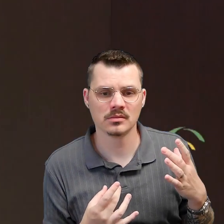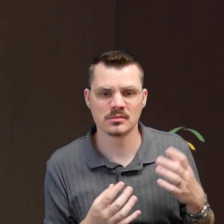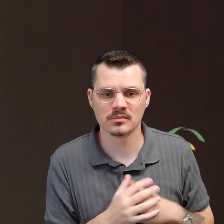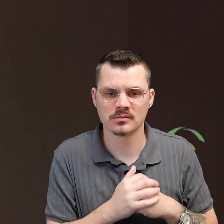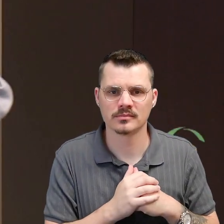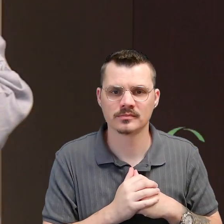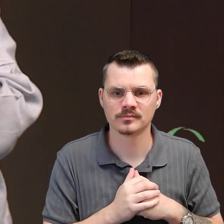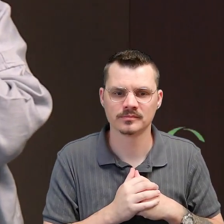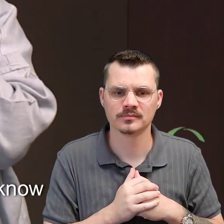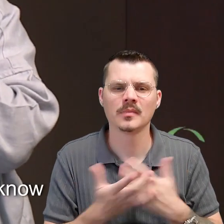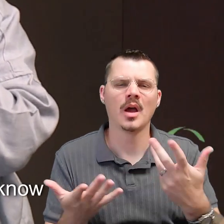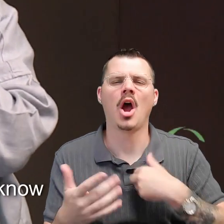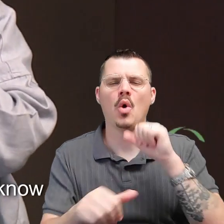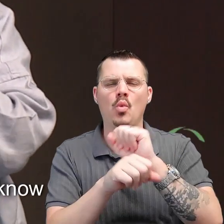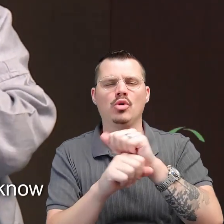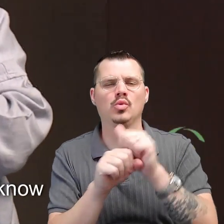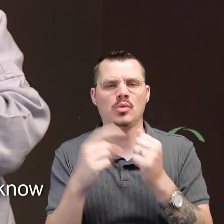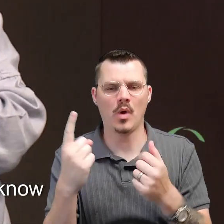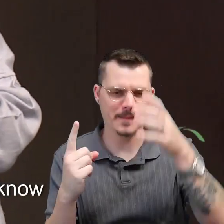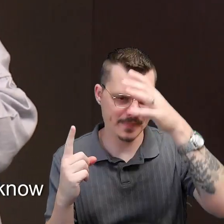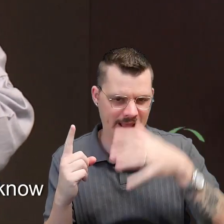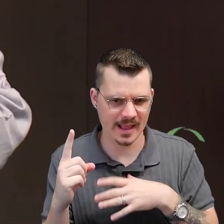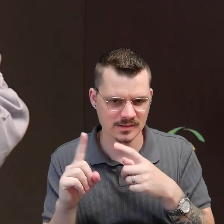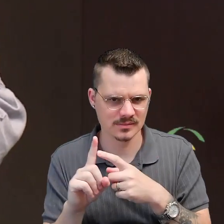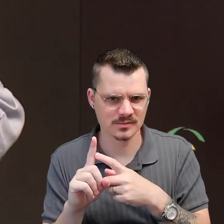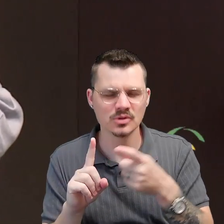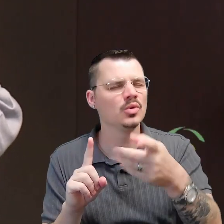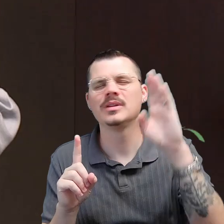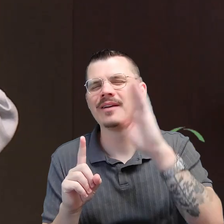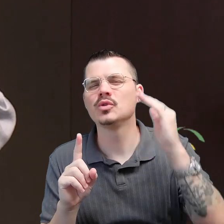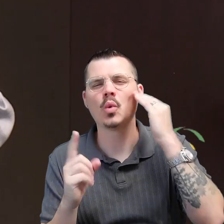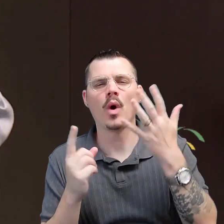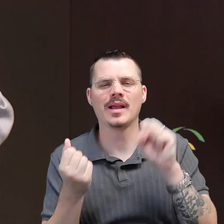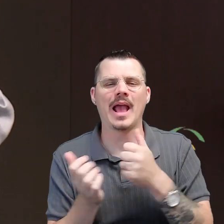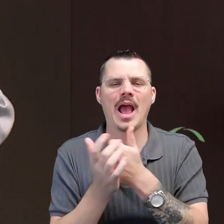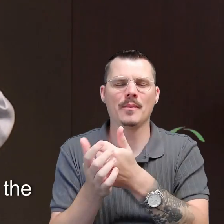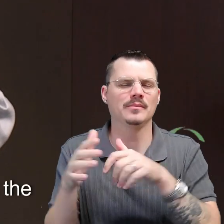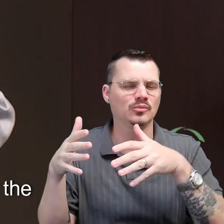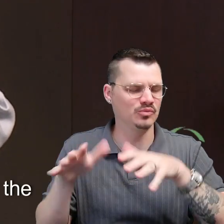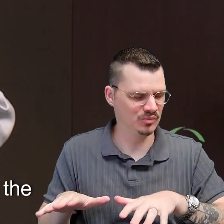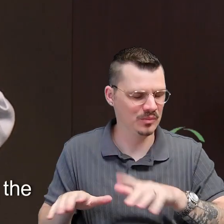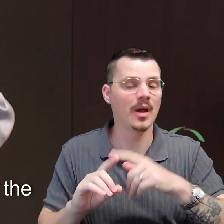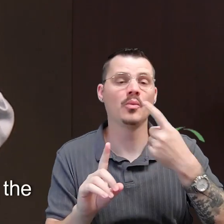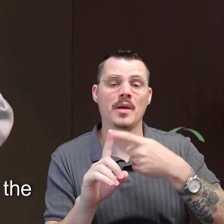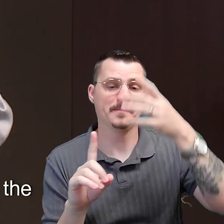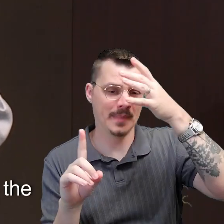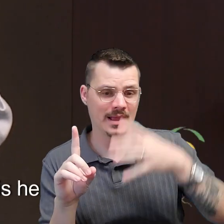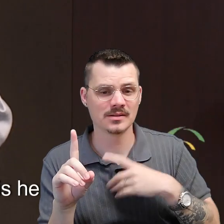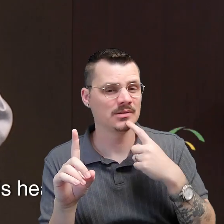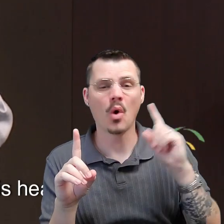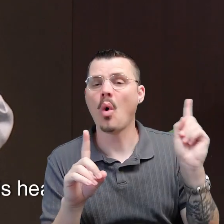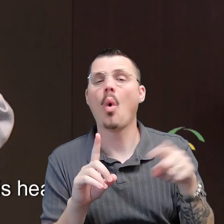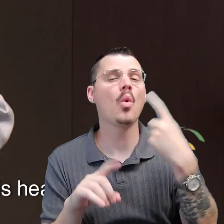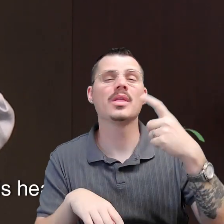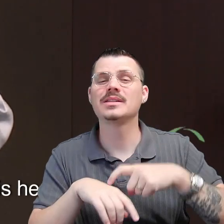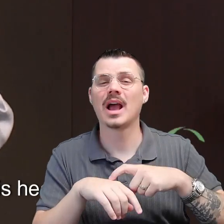I worked with one man, and you never know what might be soothing. I worked with one man who said that the only